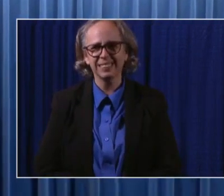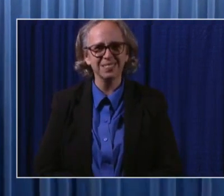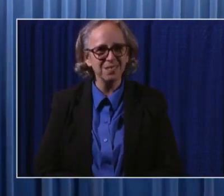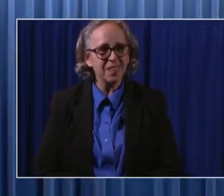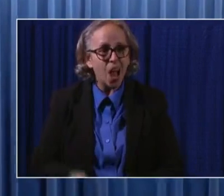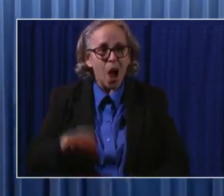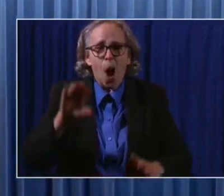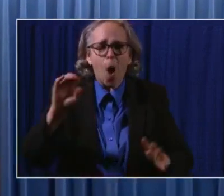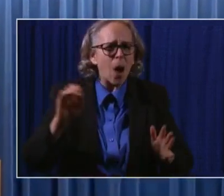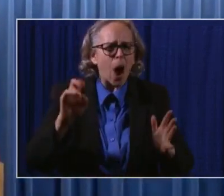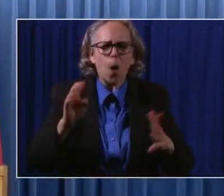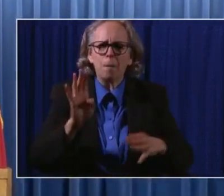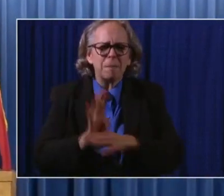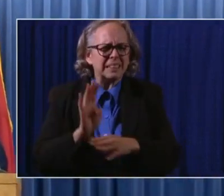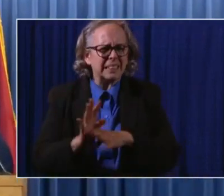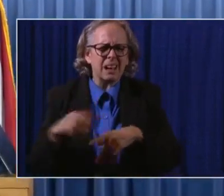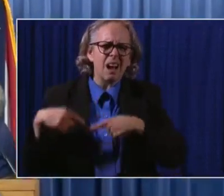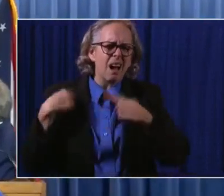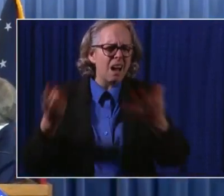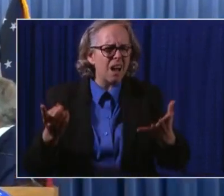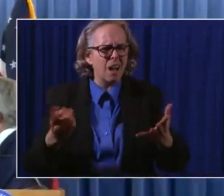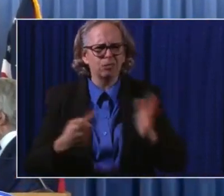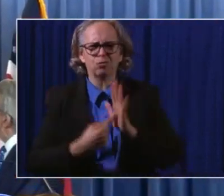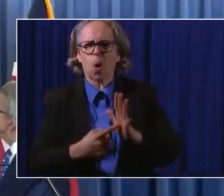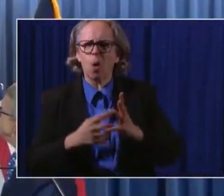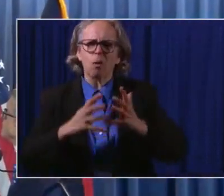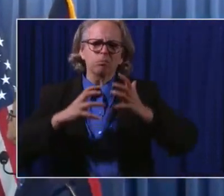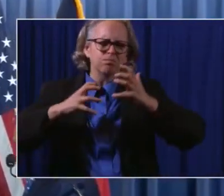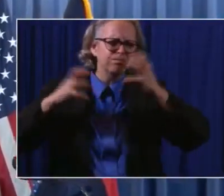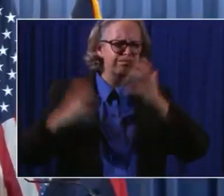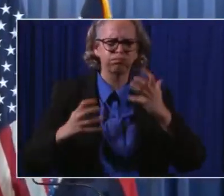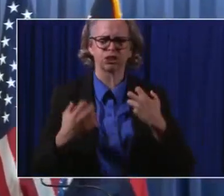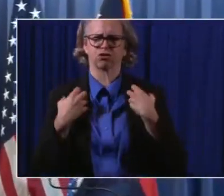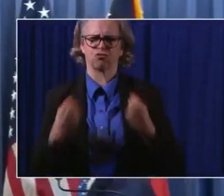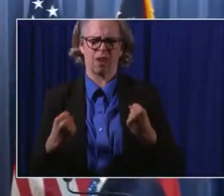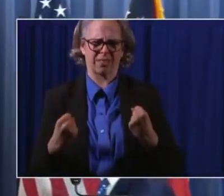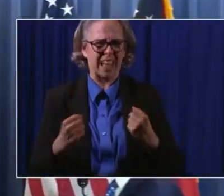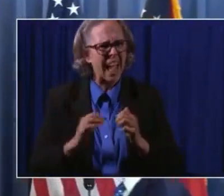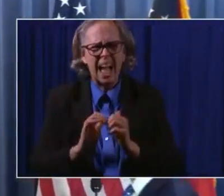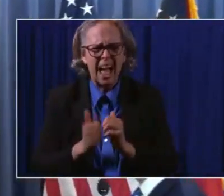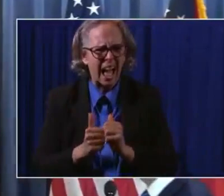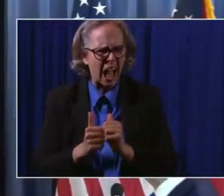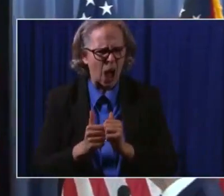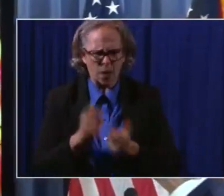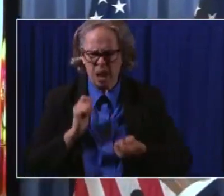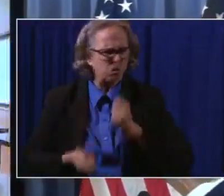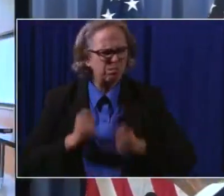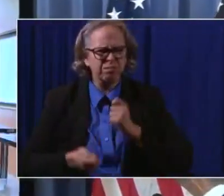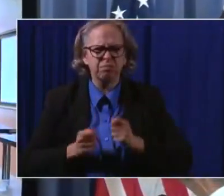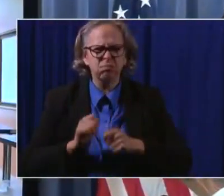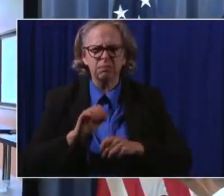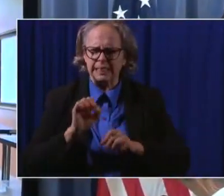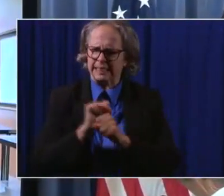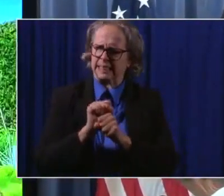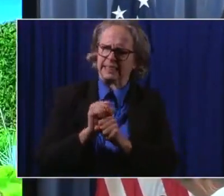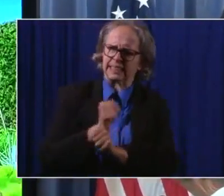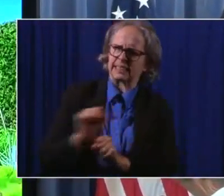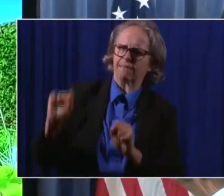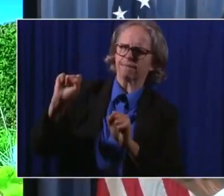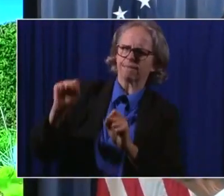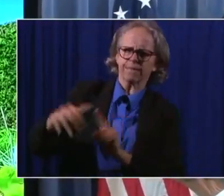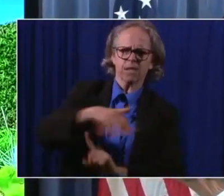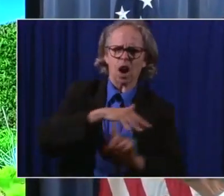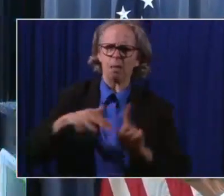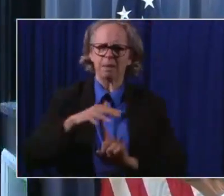Ohio businesses have shown amazing strength by changing to keep us safe. Now it's time for all of us to do